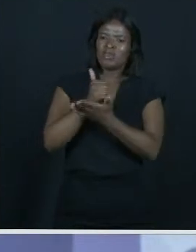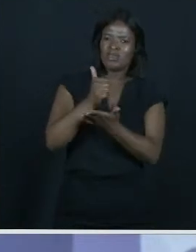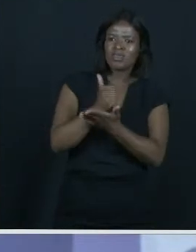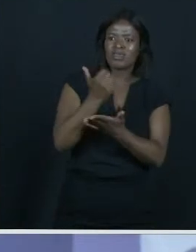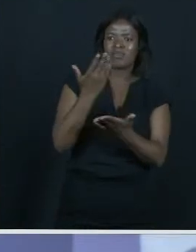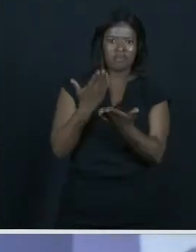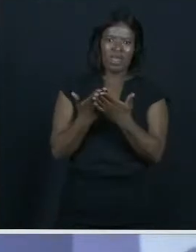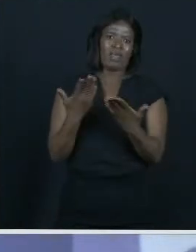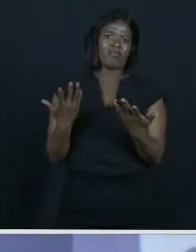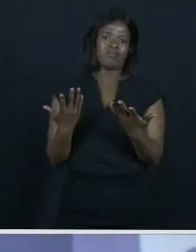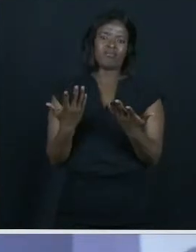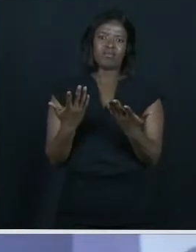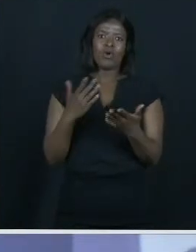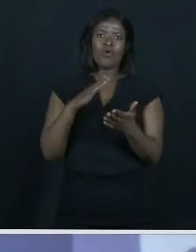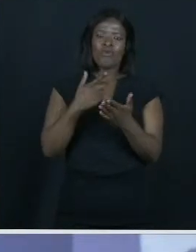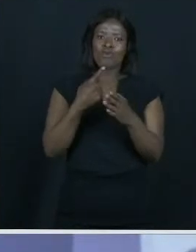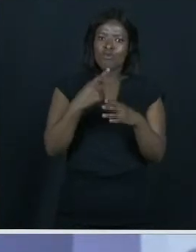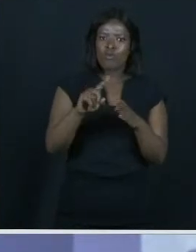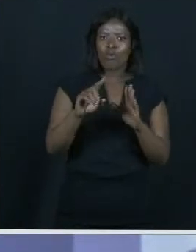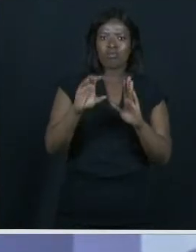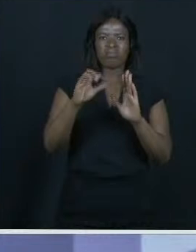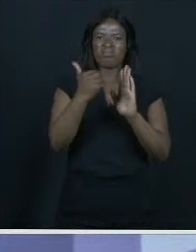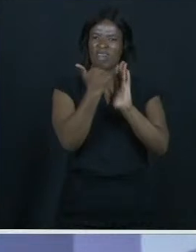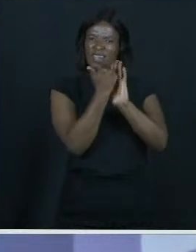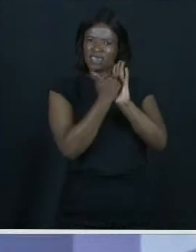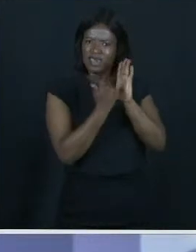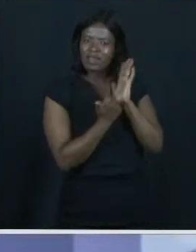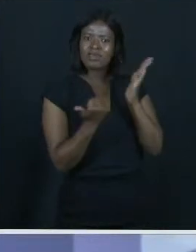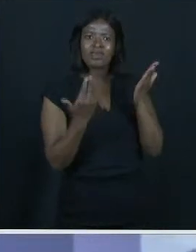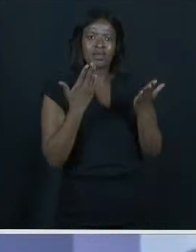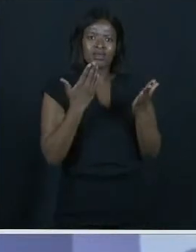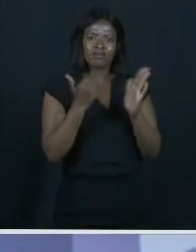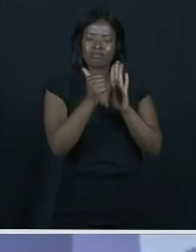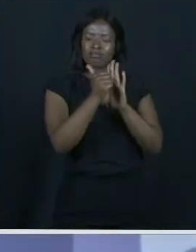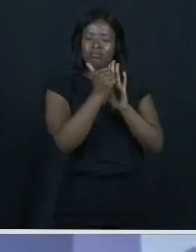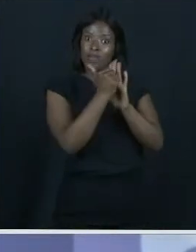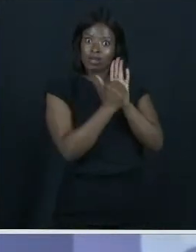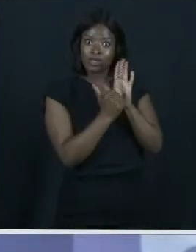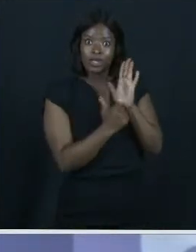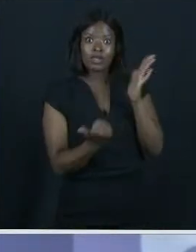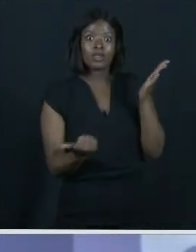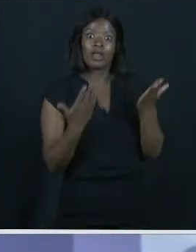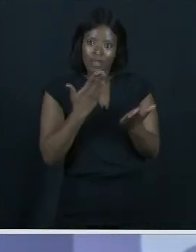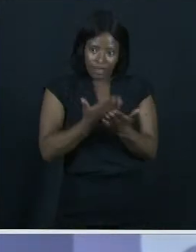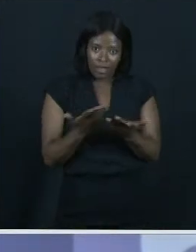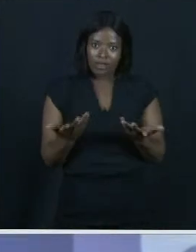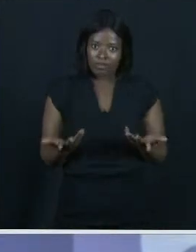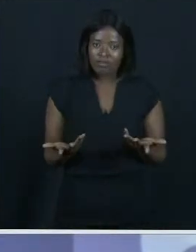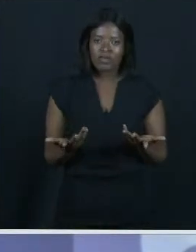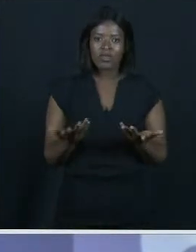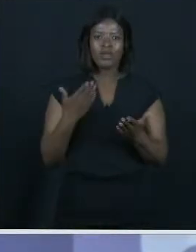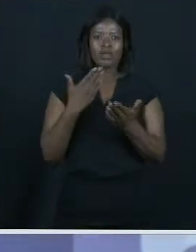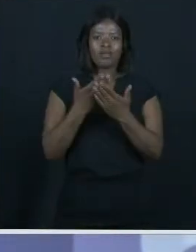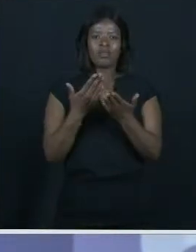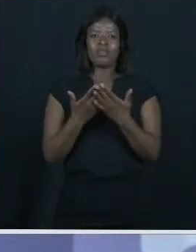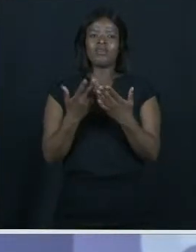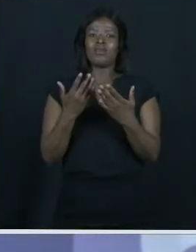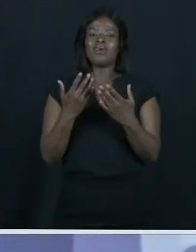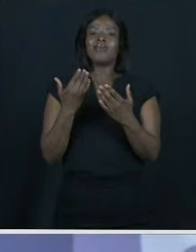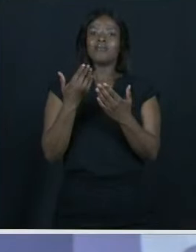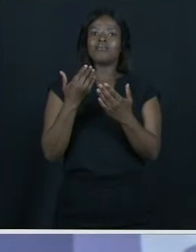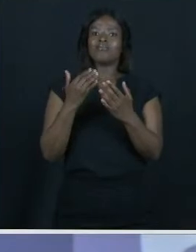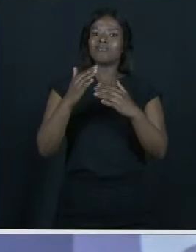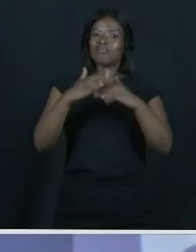a common agenda. We must work together and keep our promises to building a